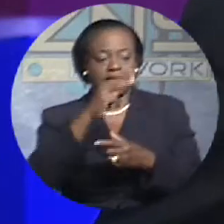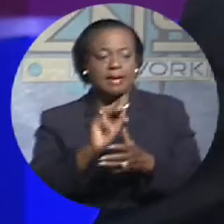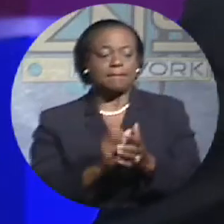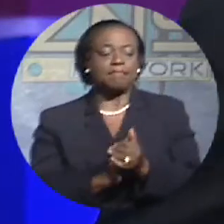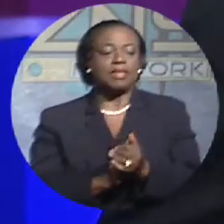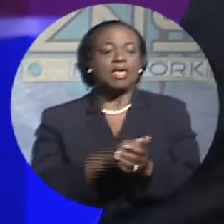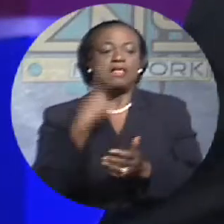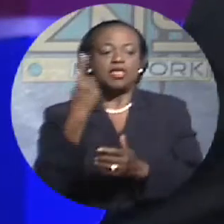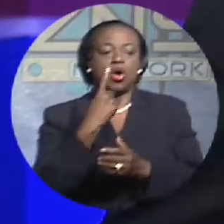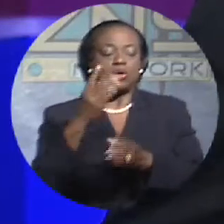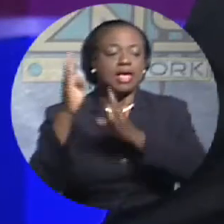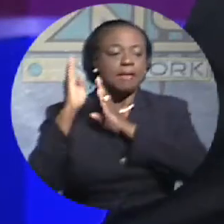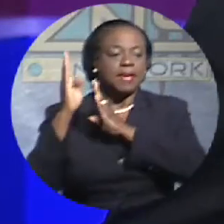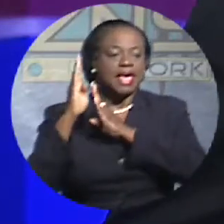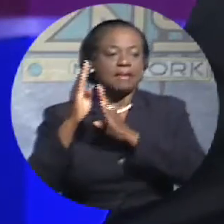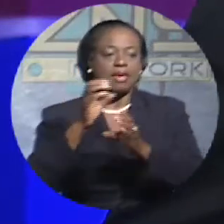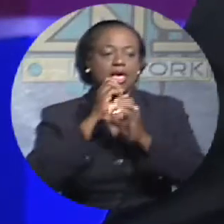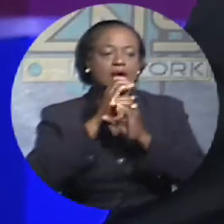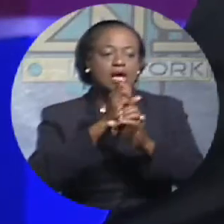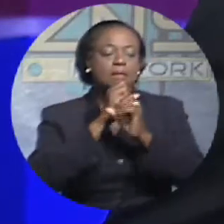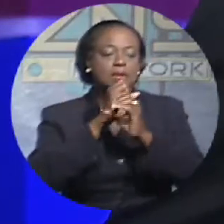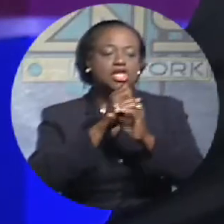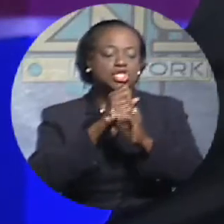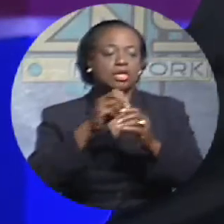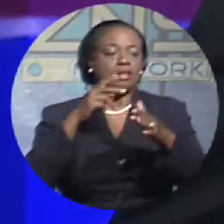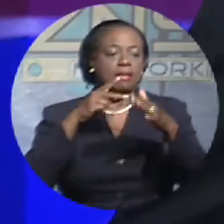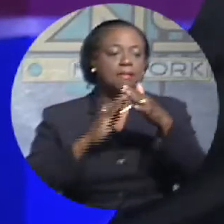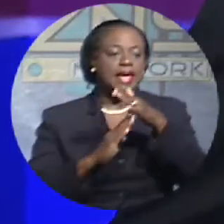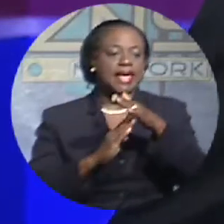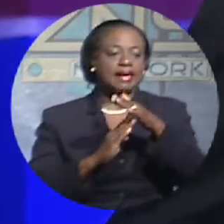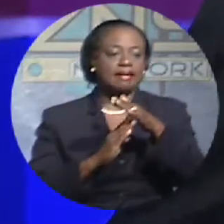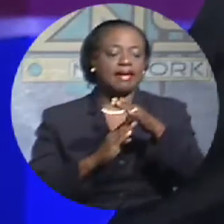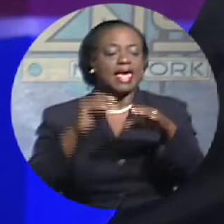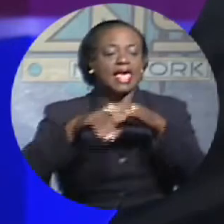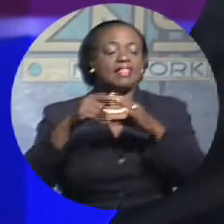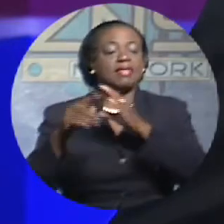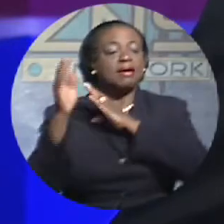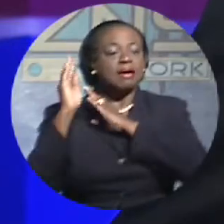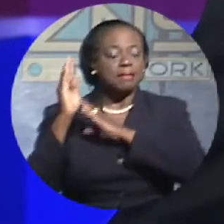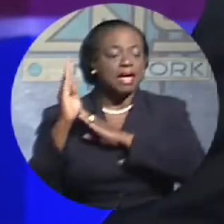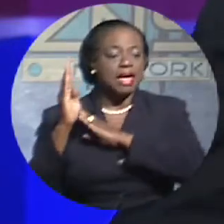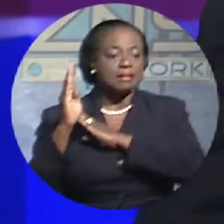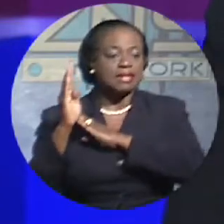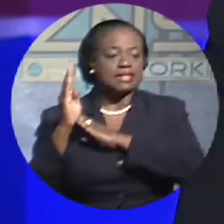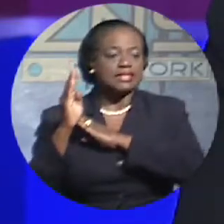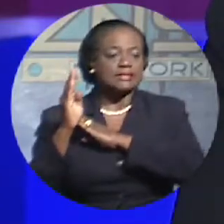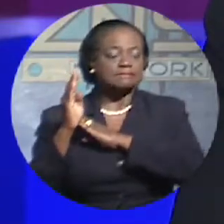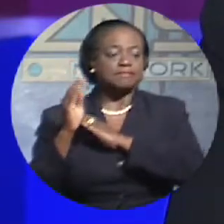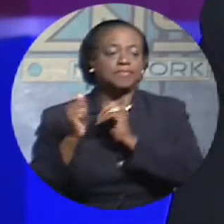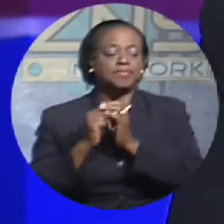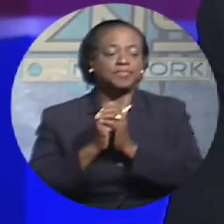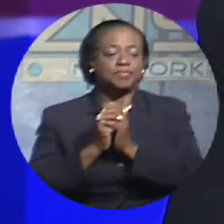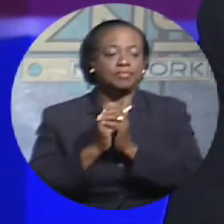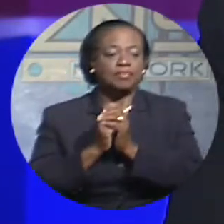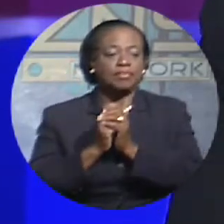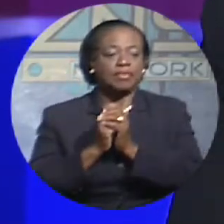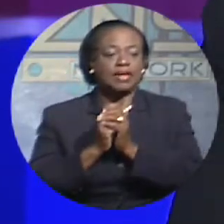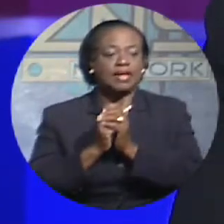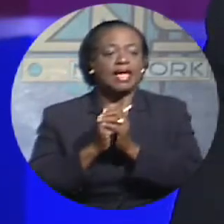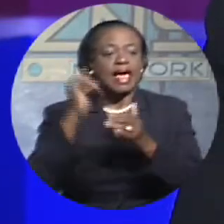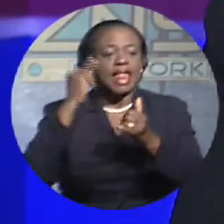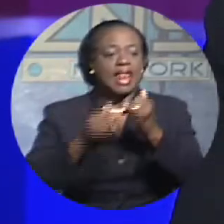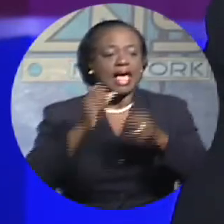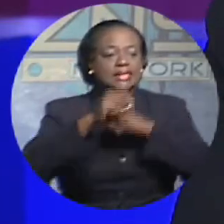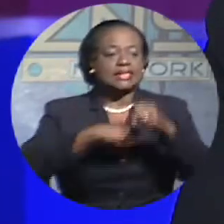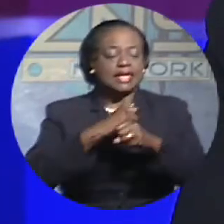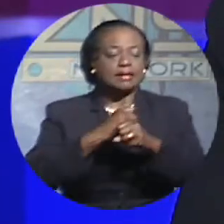Well, it's the only Bahamian commercial bank with all of its operations in the Bahamas, and it's not predicting any layoffs at this time. In fact, last